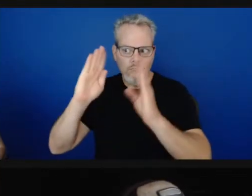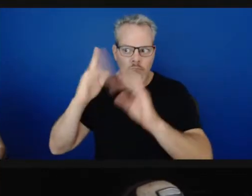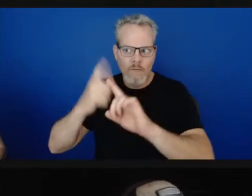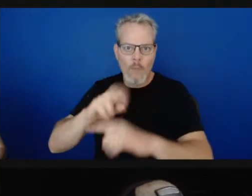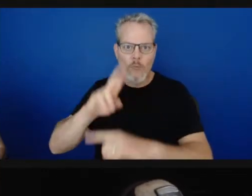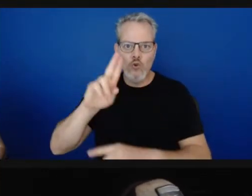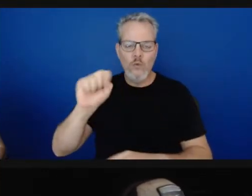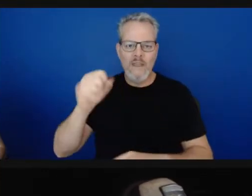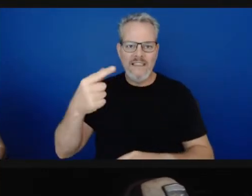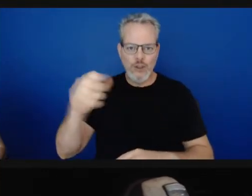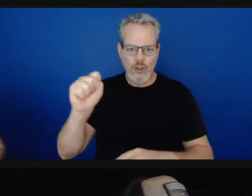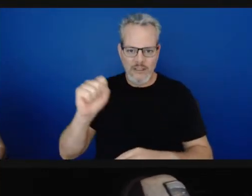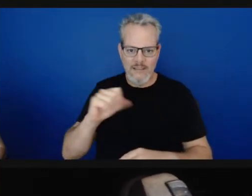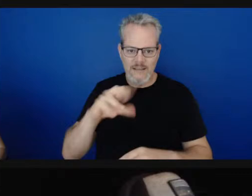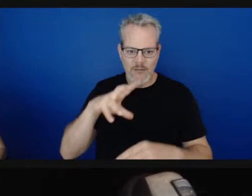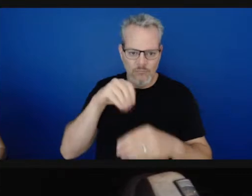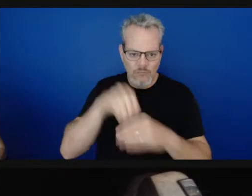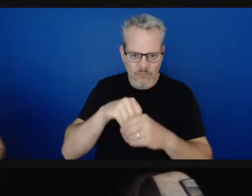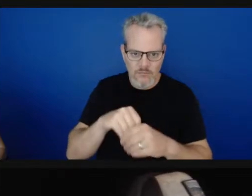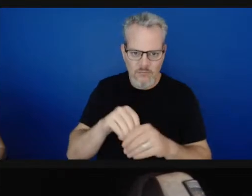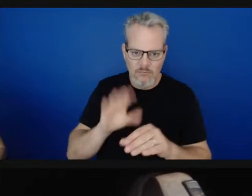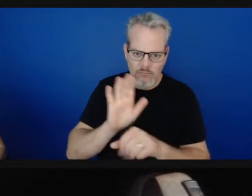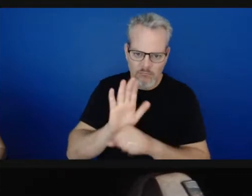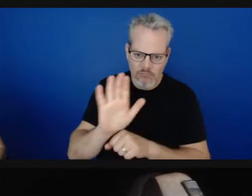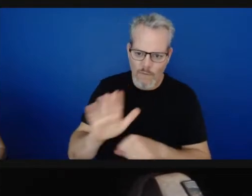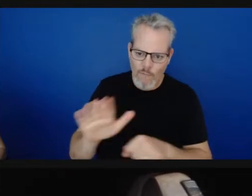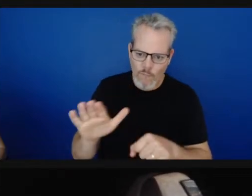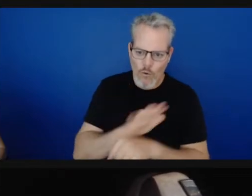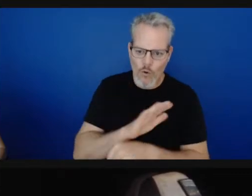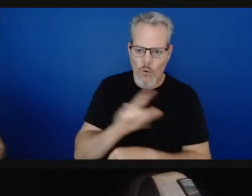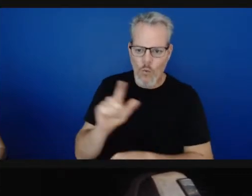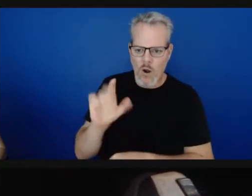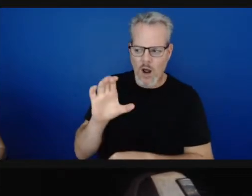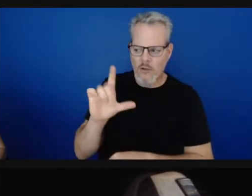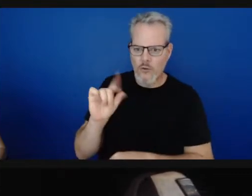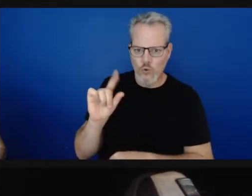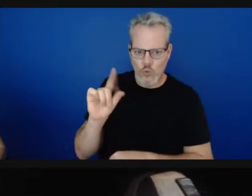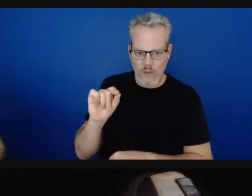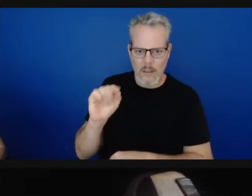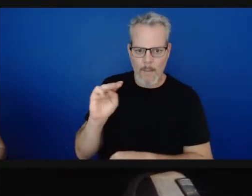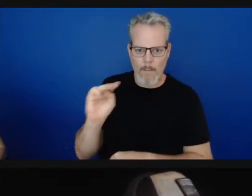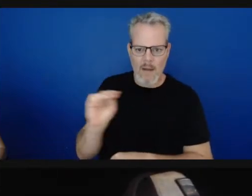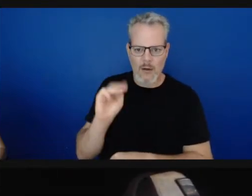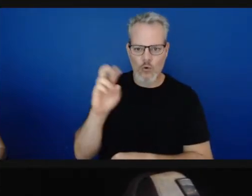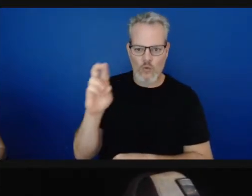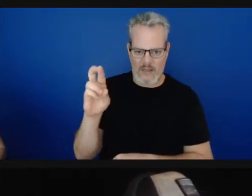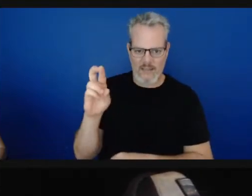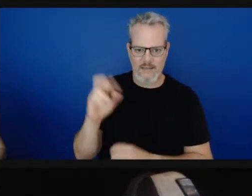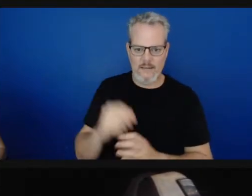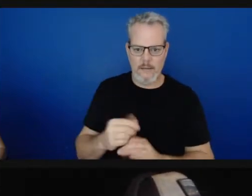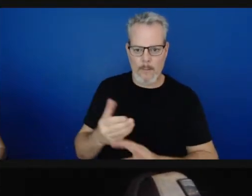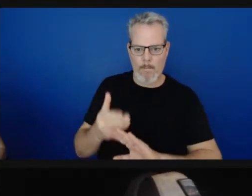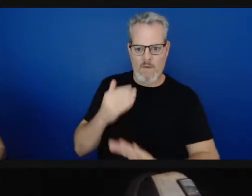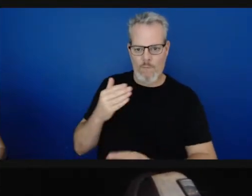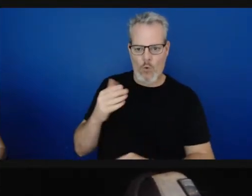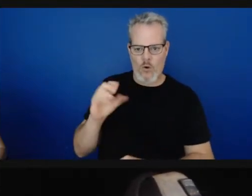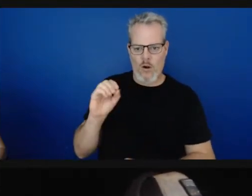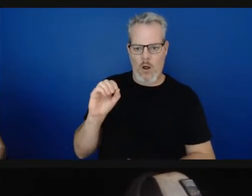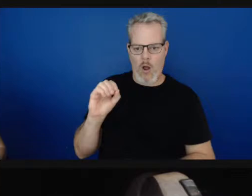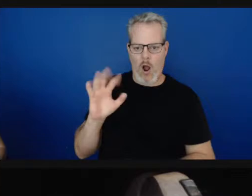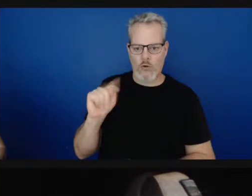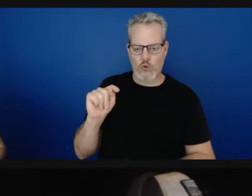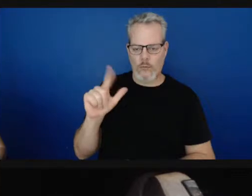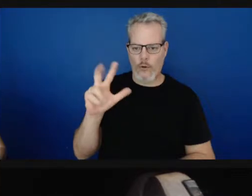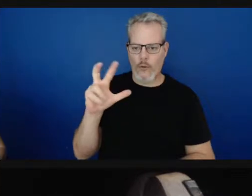120 microradians prior to the 30th here. So in the last week, we've